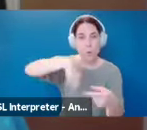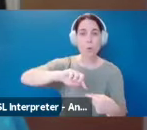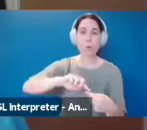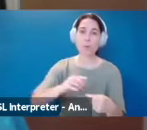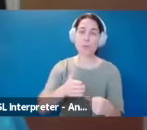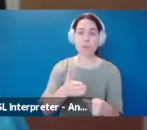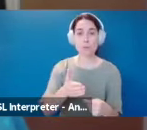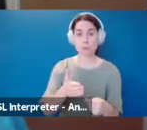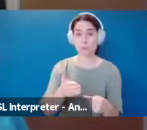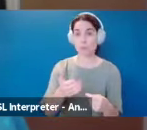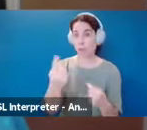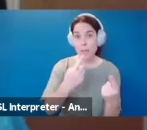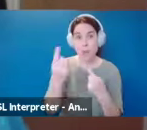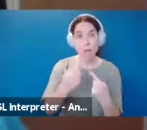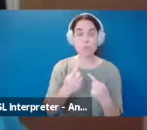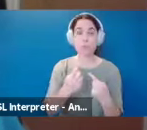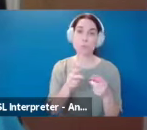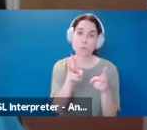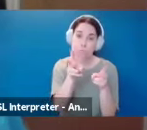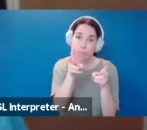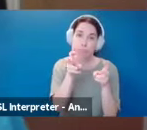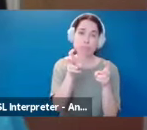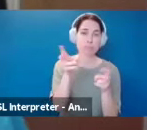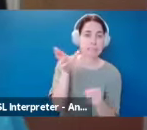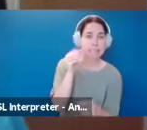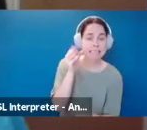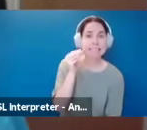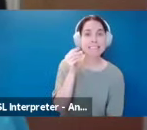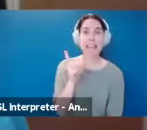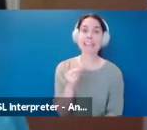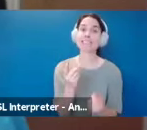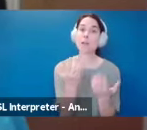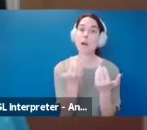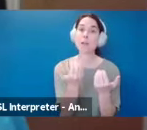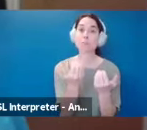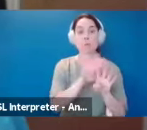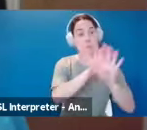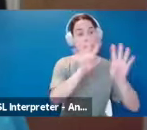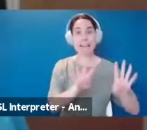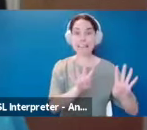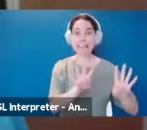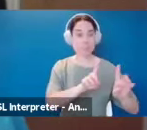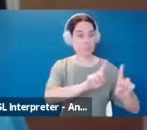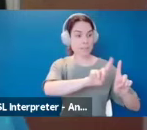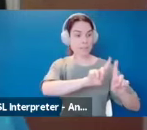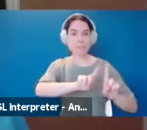and welcome to all our panelists. And just to say that if you